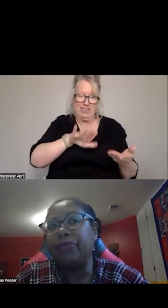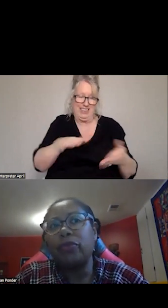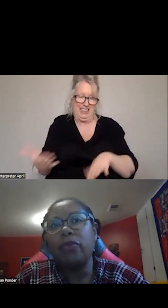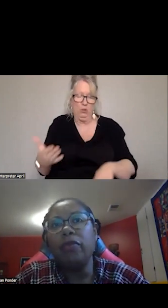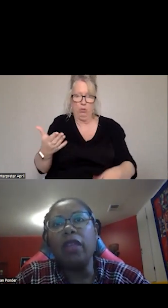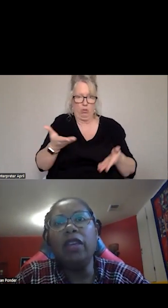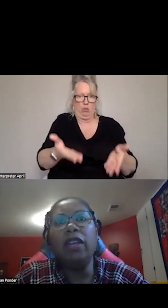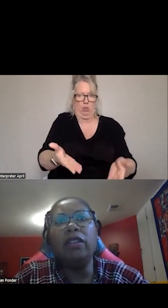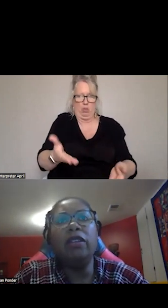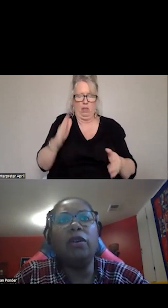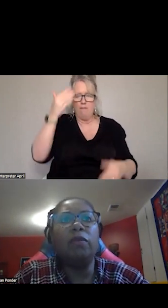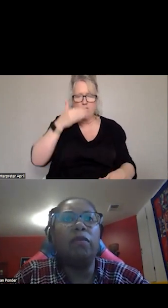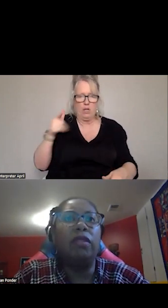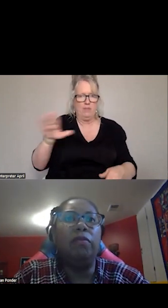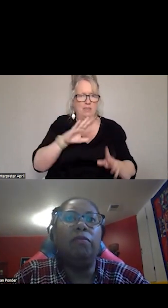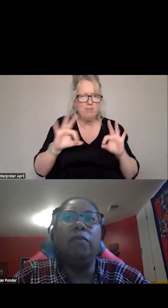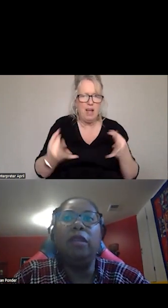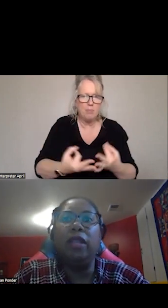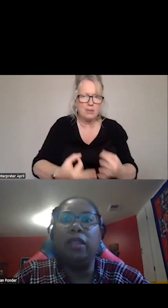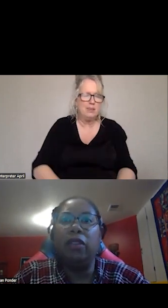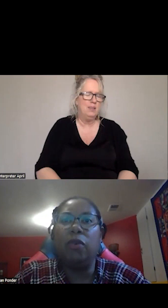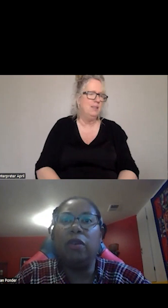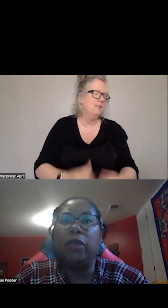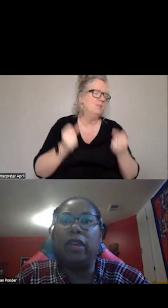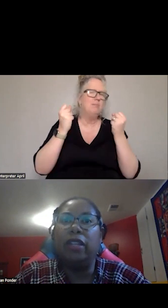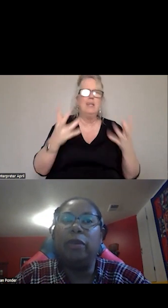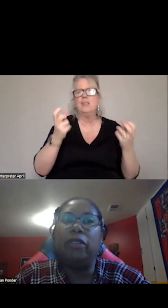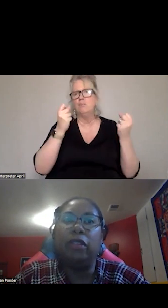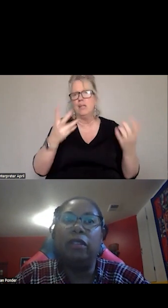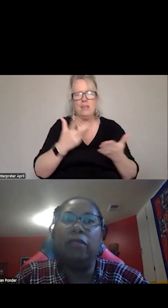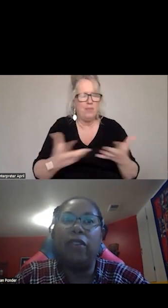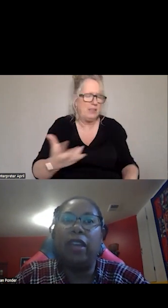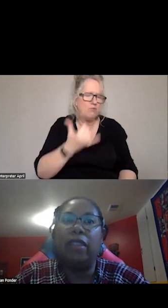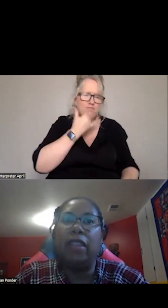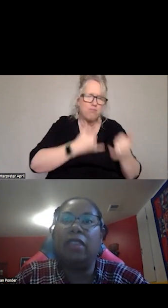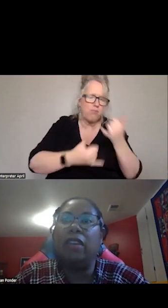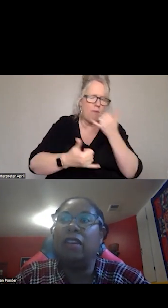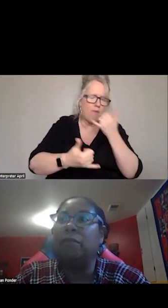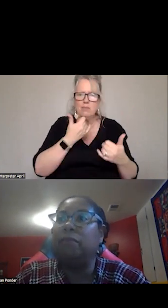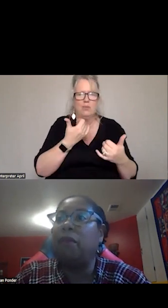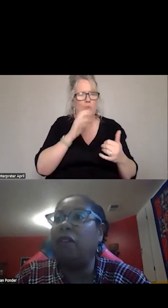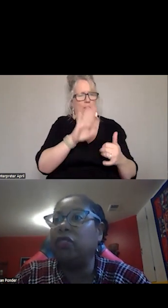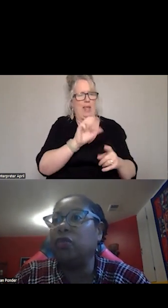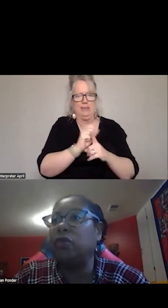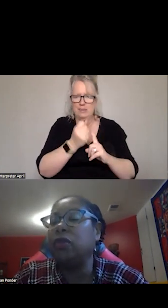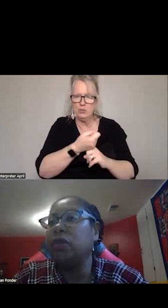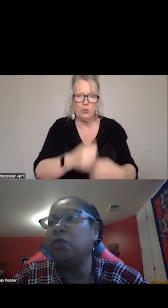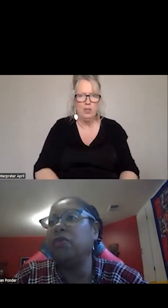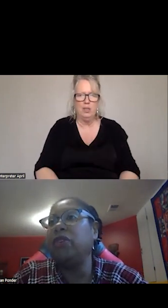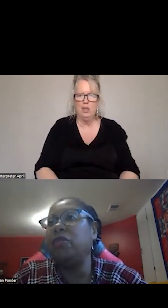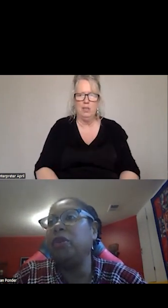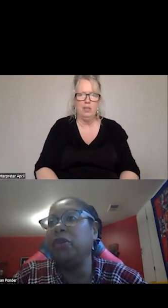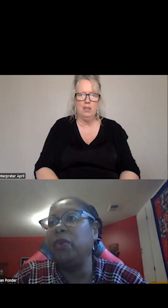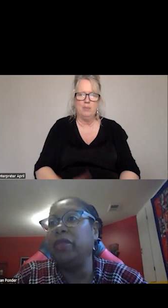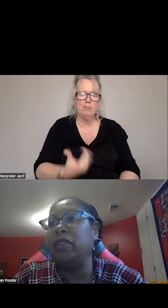family. And, many, many things wrong with that, especially the fact that the officers were